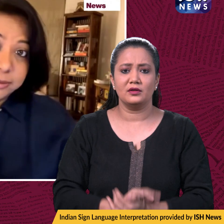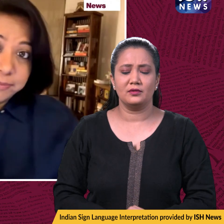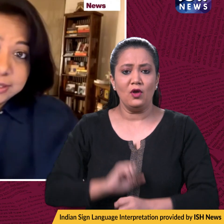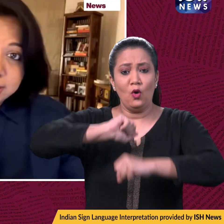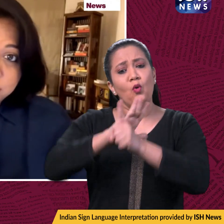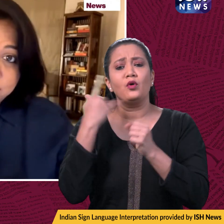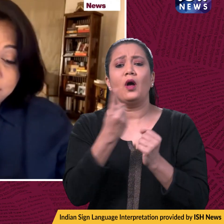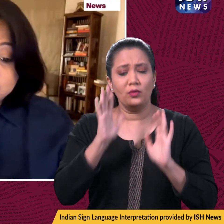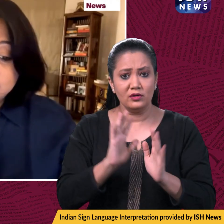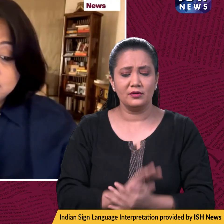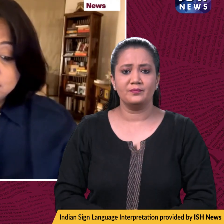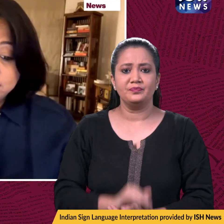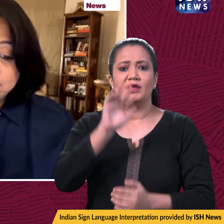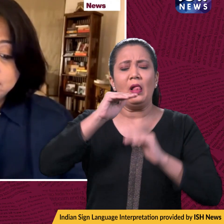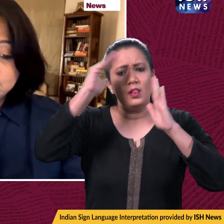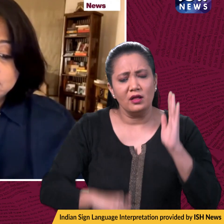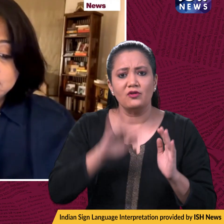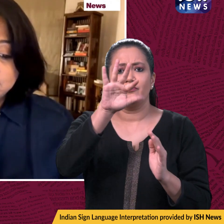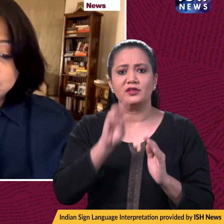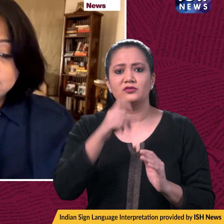reported in the last 24 hours came down to